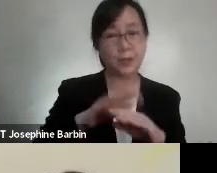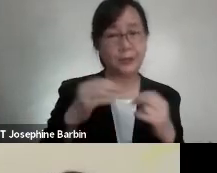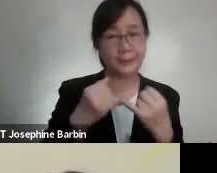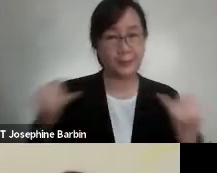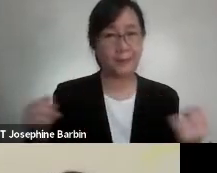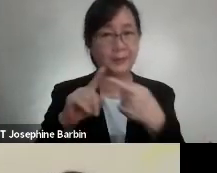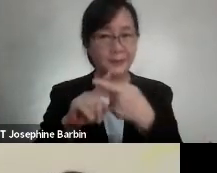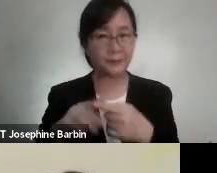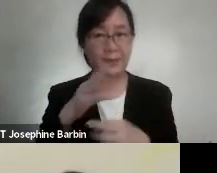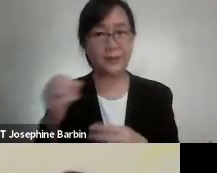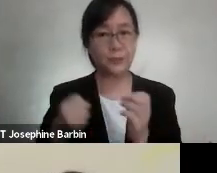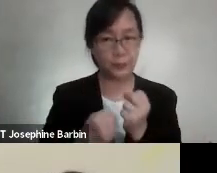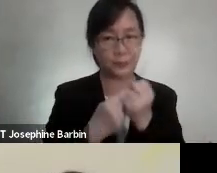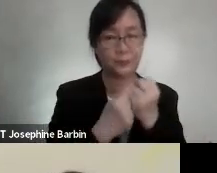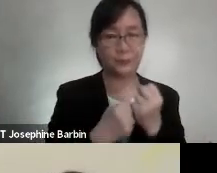and supportive.